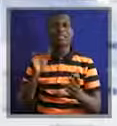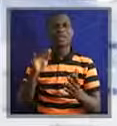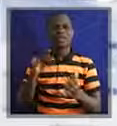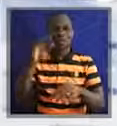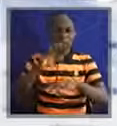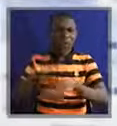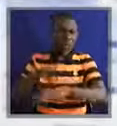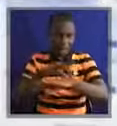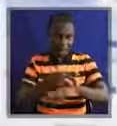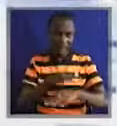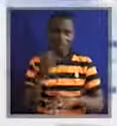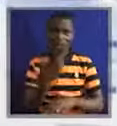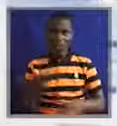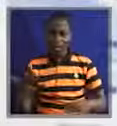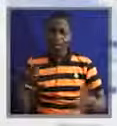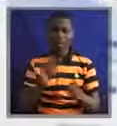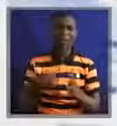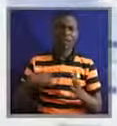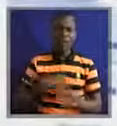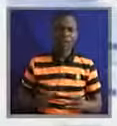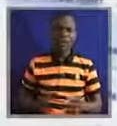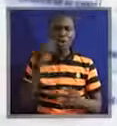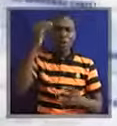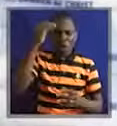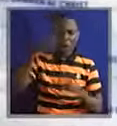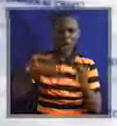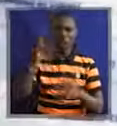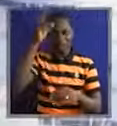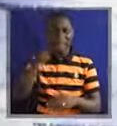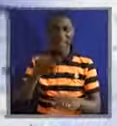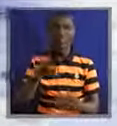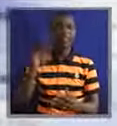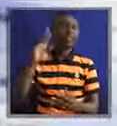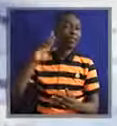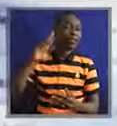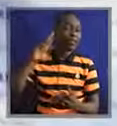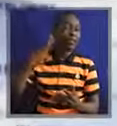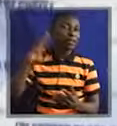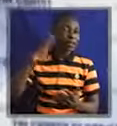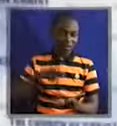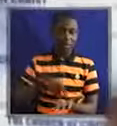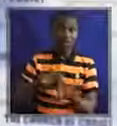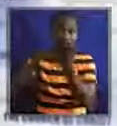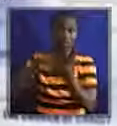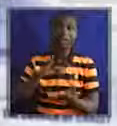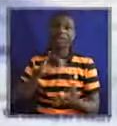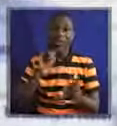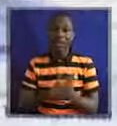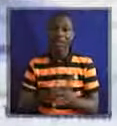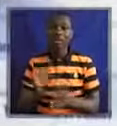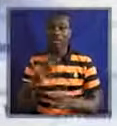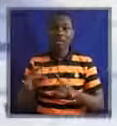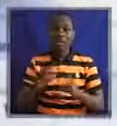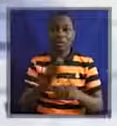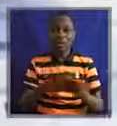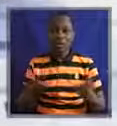wo obonsam ani ni agents a e wo asase so ene se I told them, "Omo tu ye bribi ah, humanly speaking, no, you define